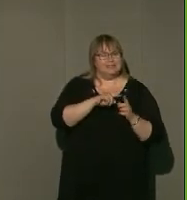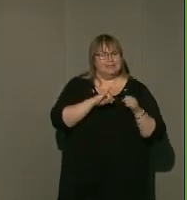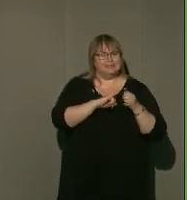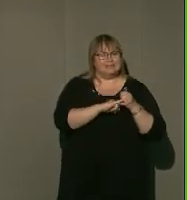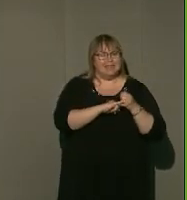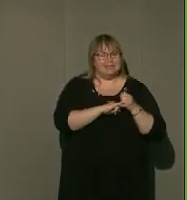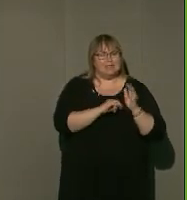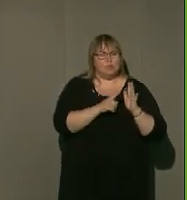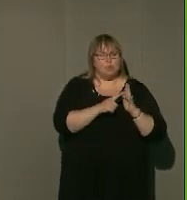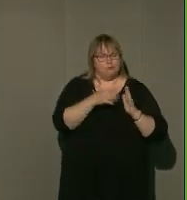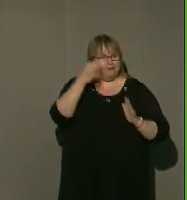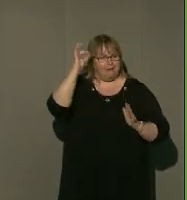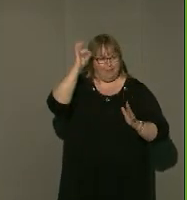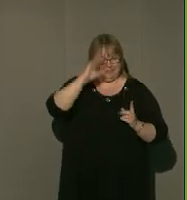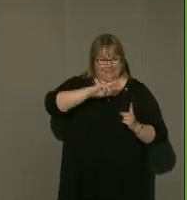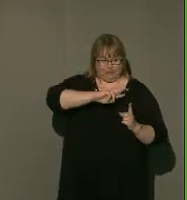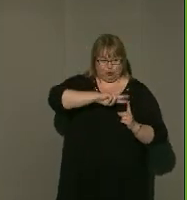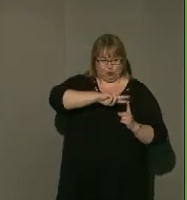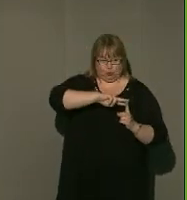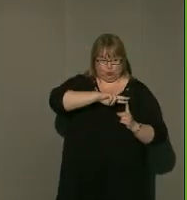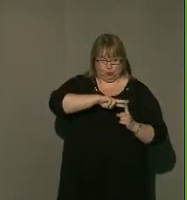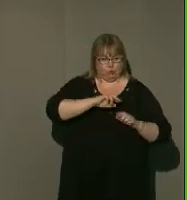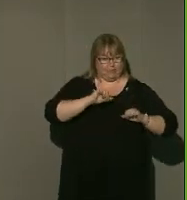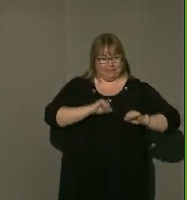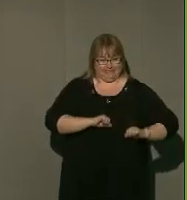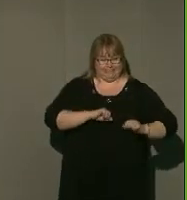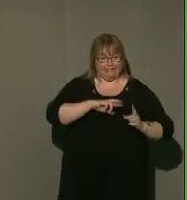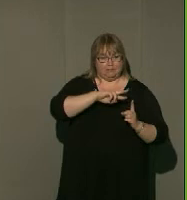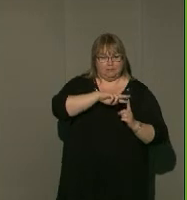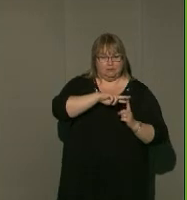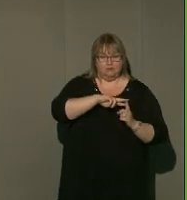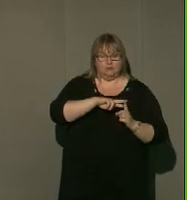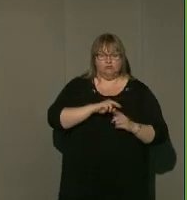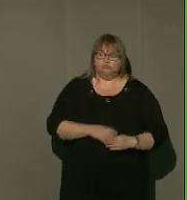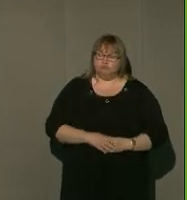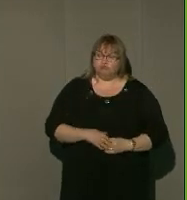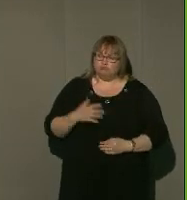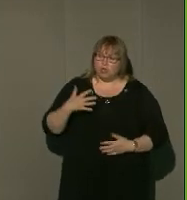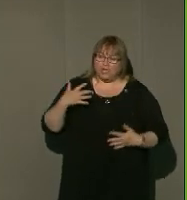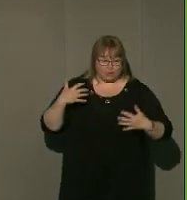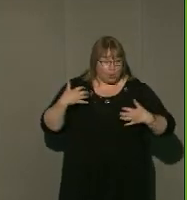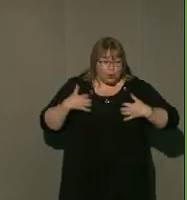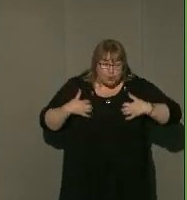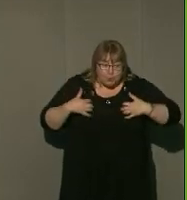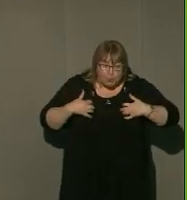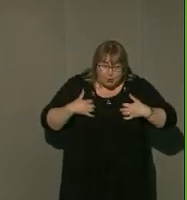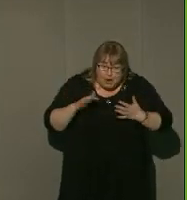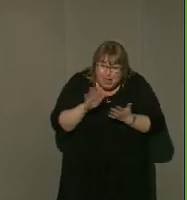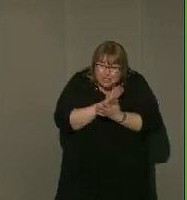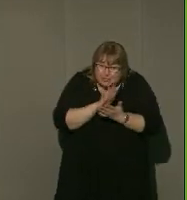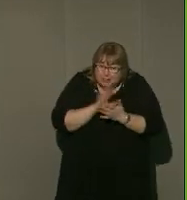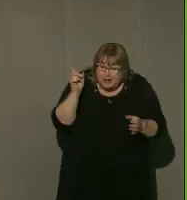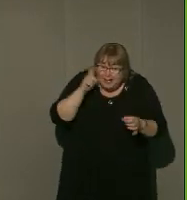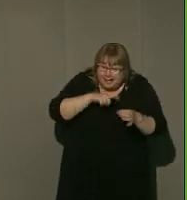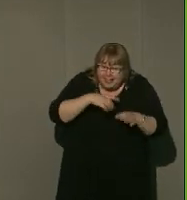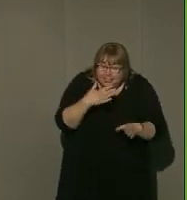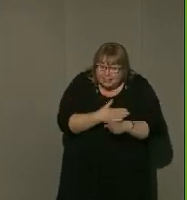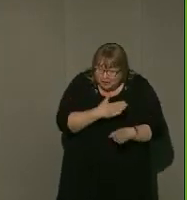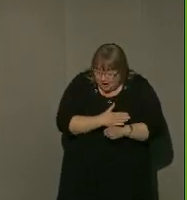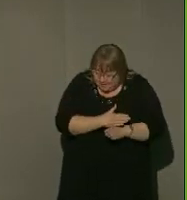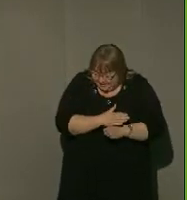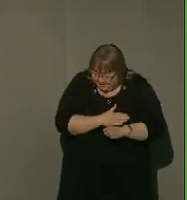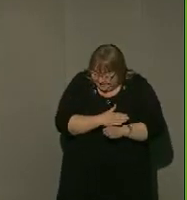indicated. It's a dead easy job. People enjoy it. Have